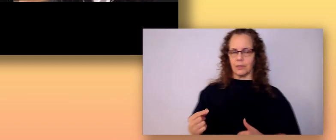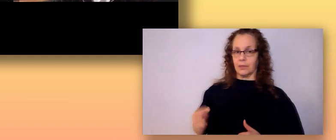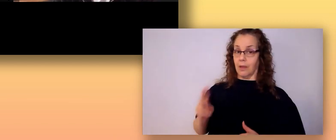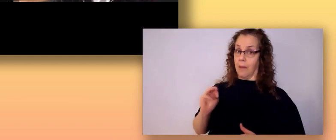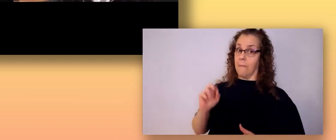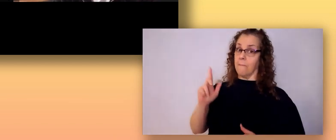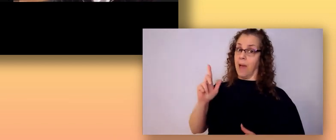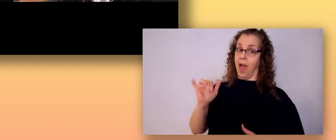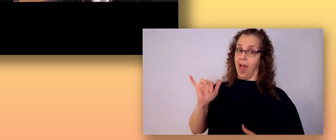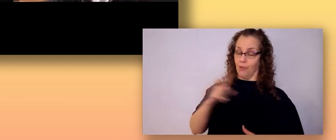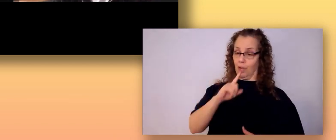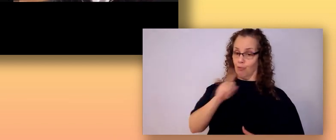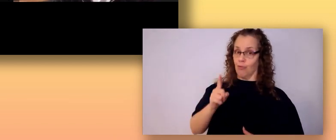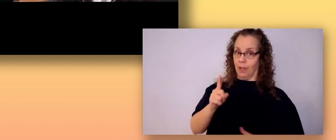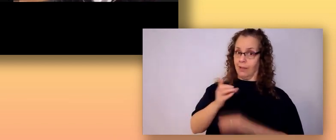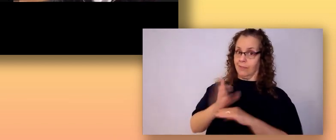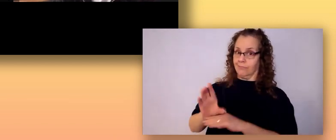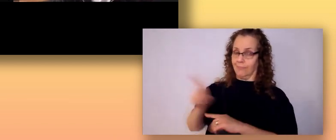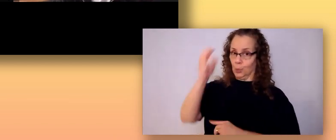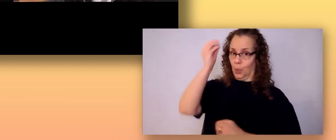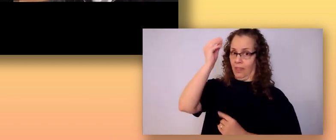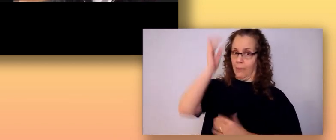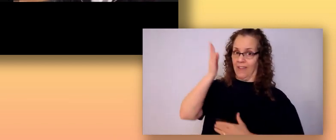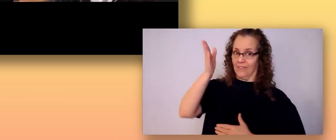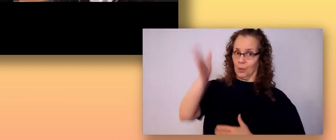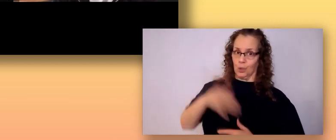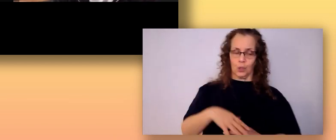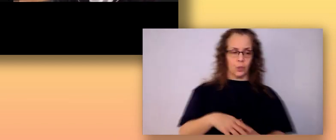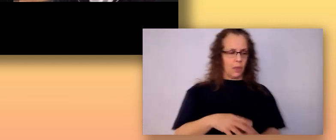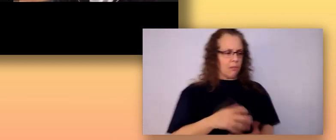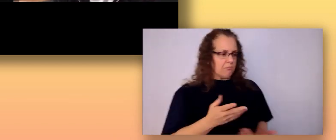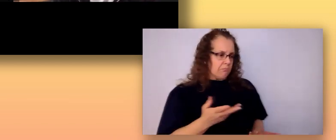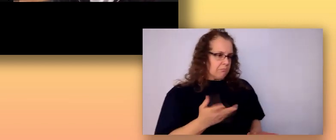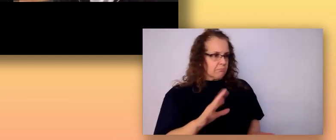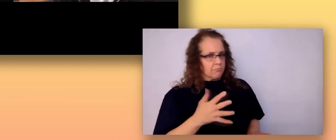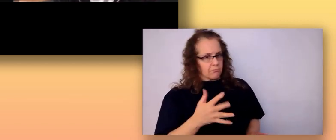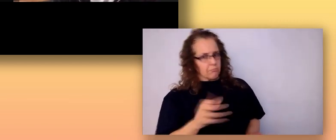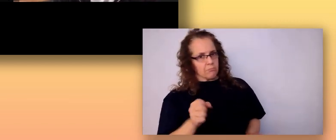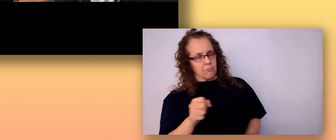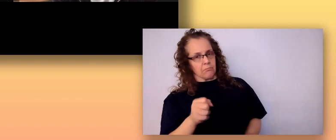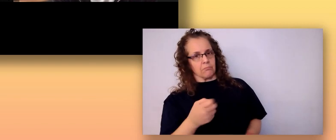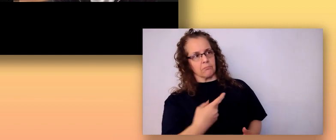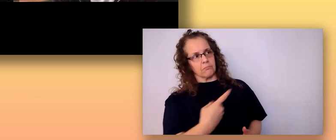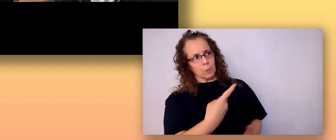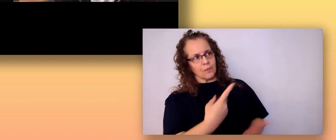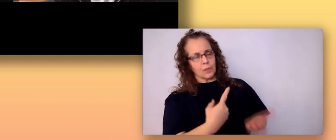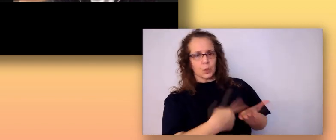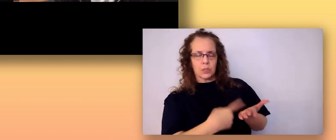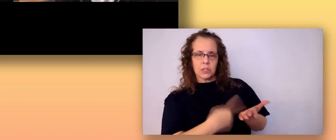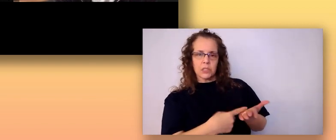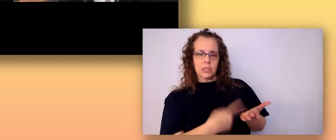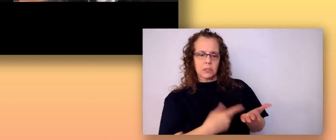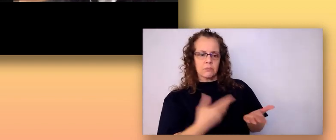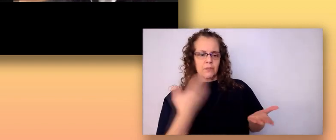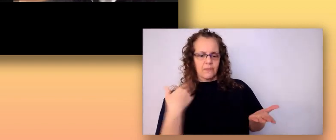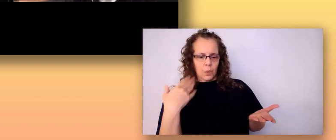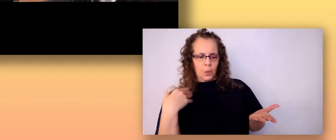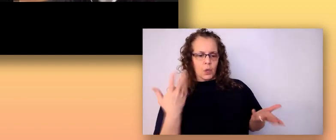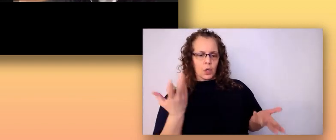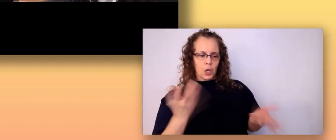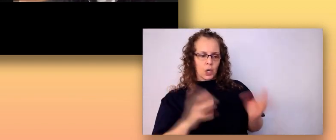about the future, huh? Yeah, kind of. Just, I don't know, we were talking earlier, and